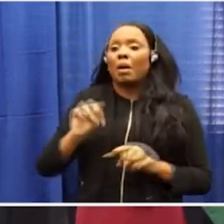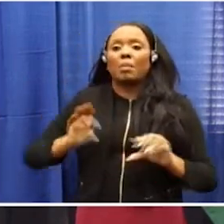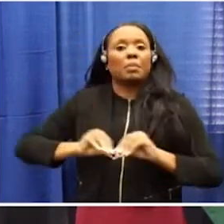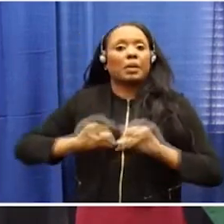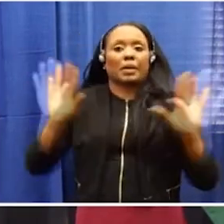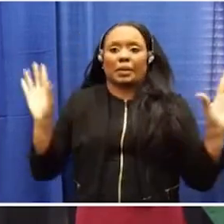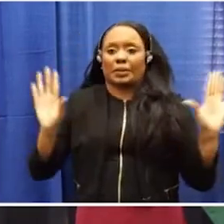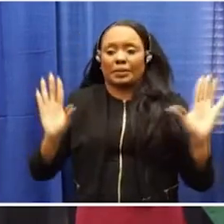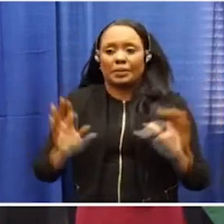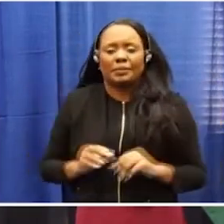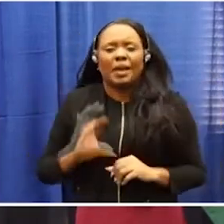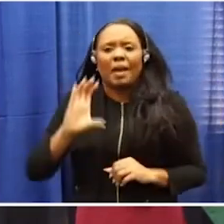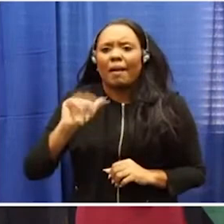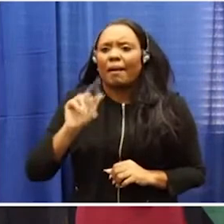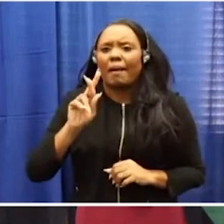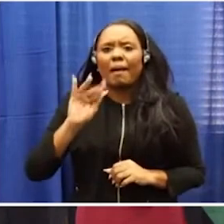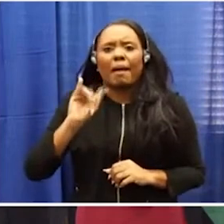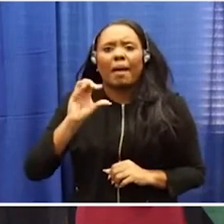is